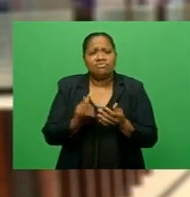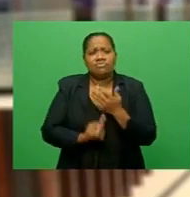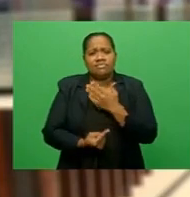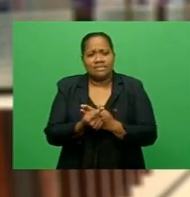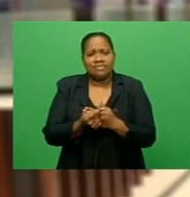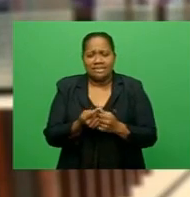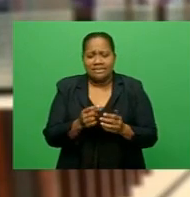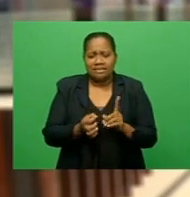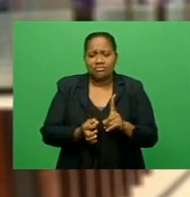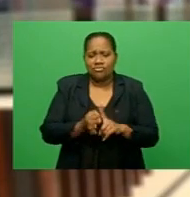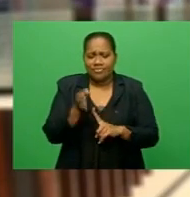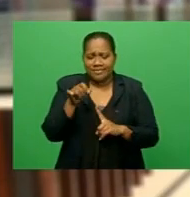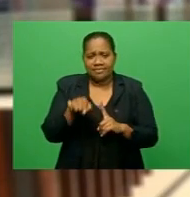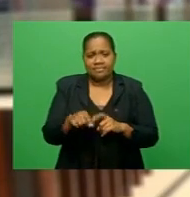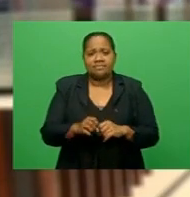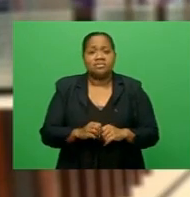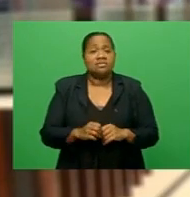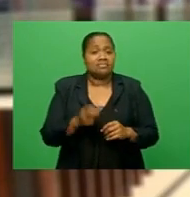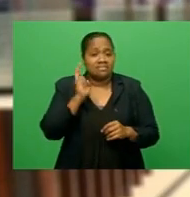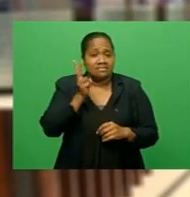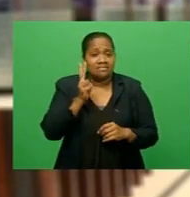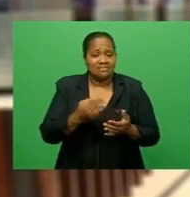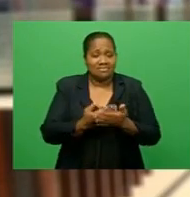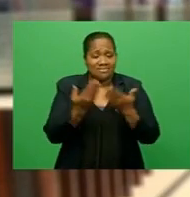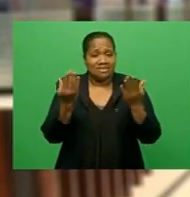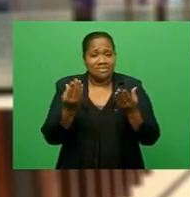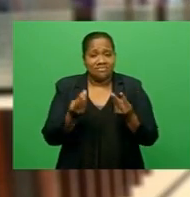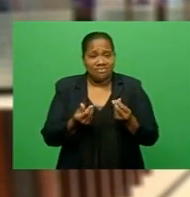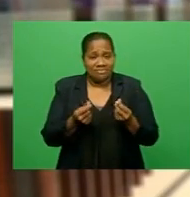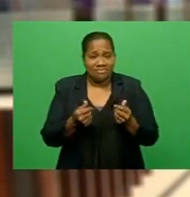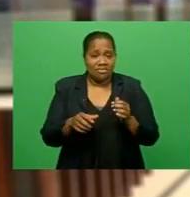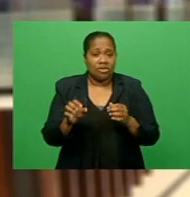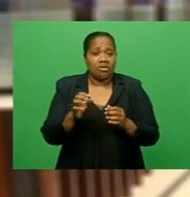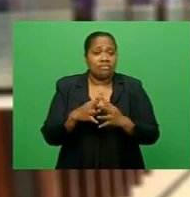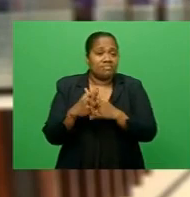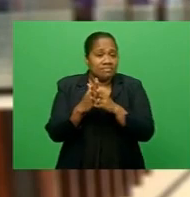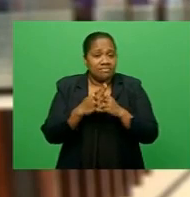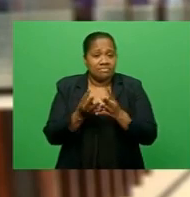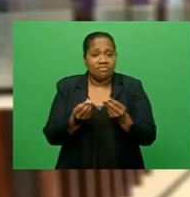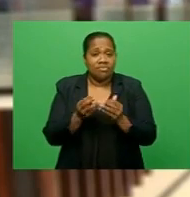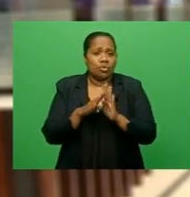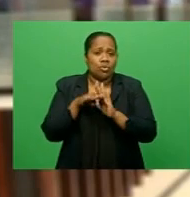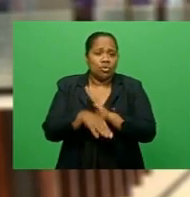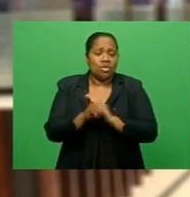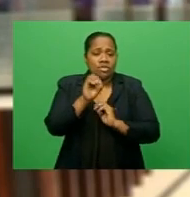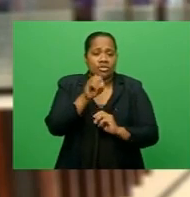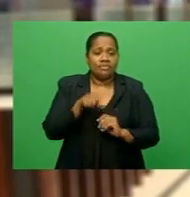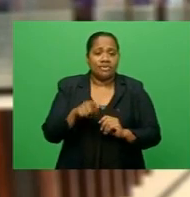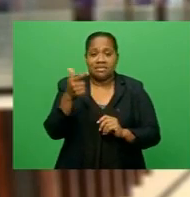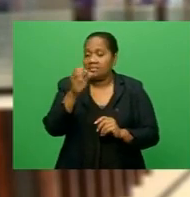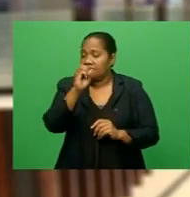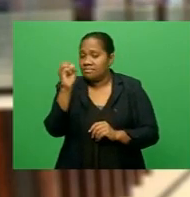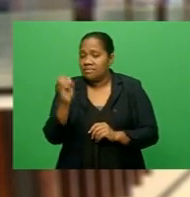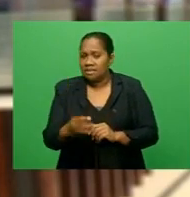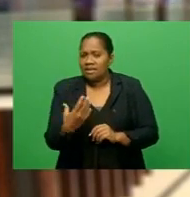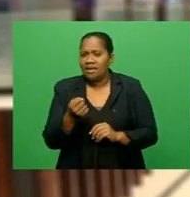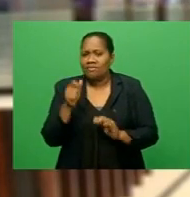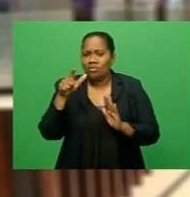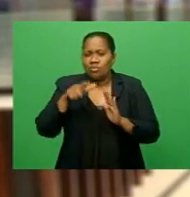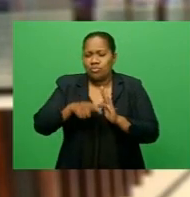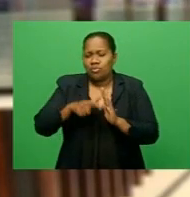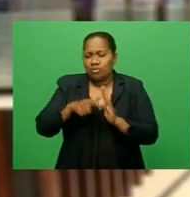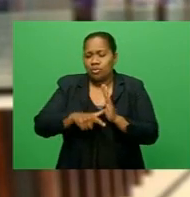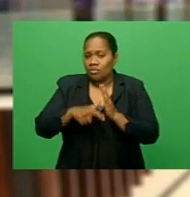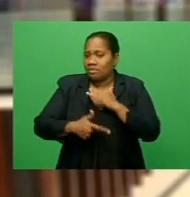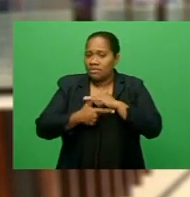appetite. Against major currencies, the US dollar index fell 0.7%, having hit its lowest level